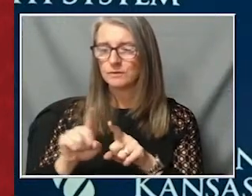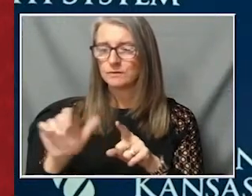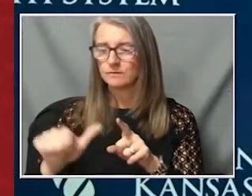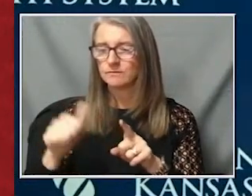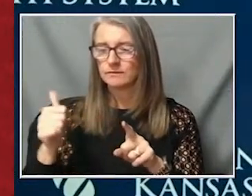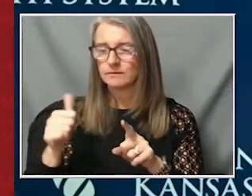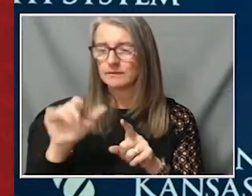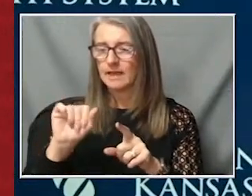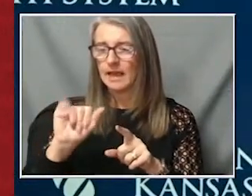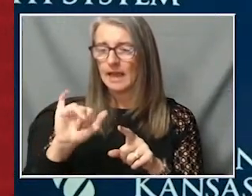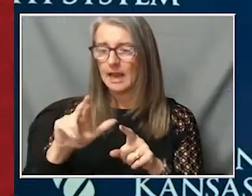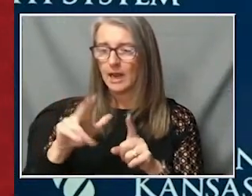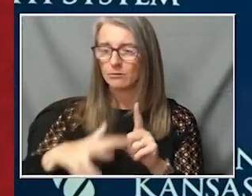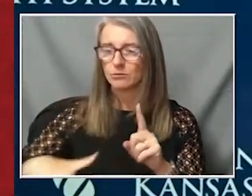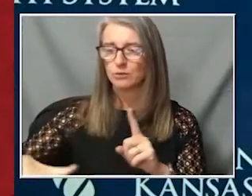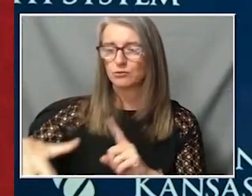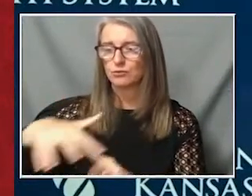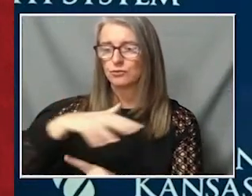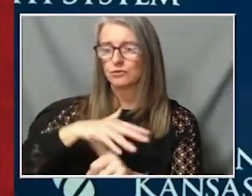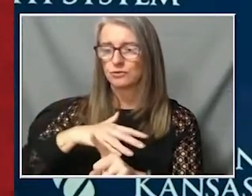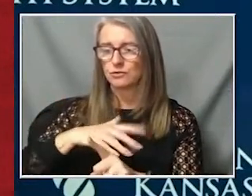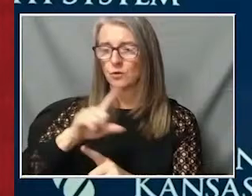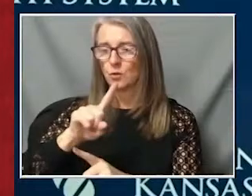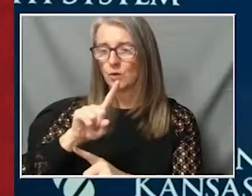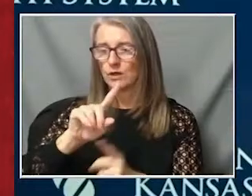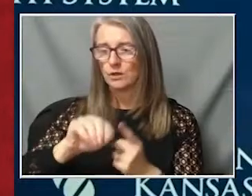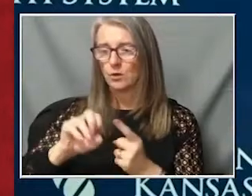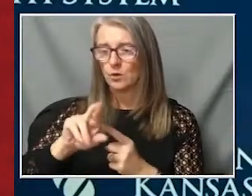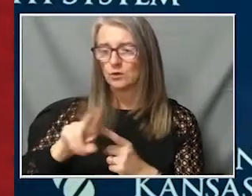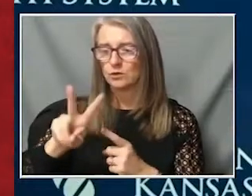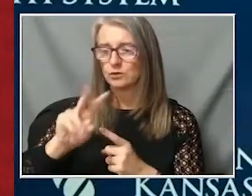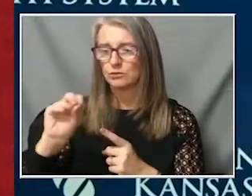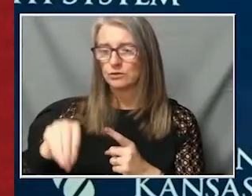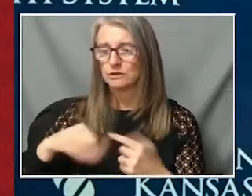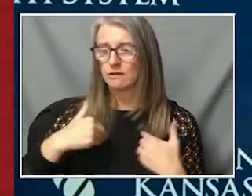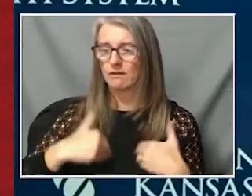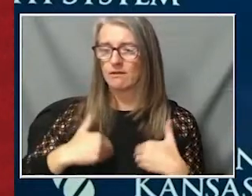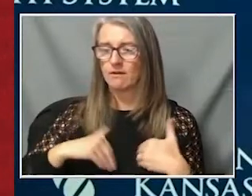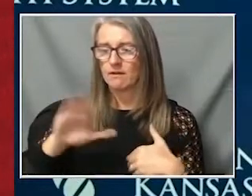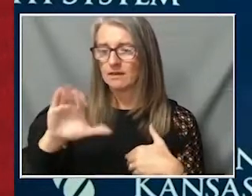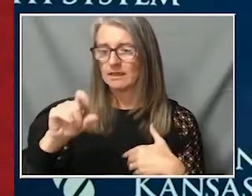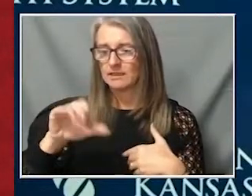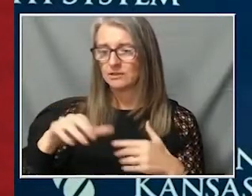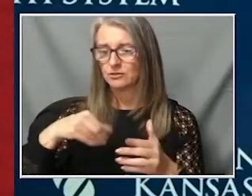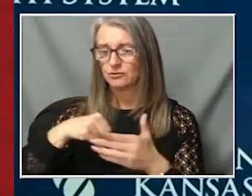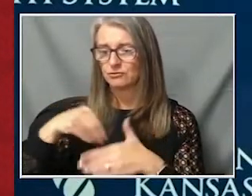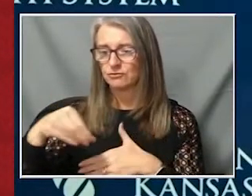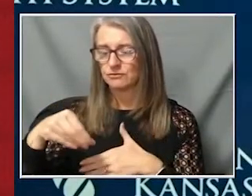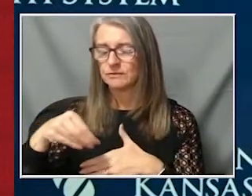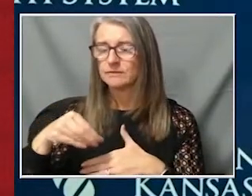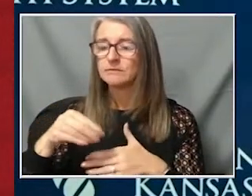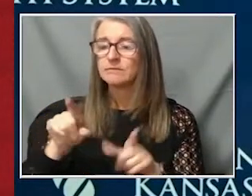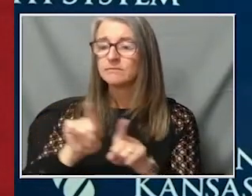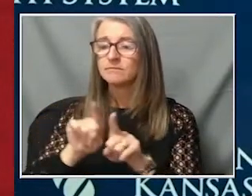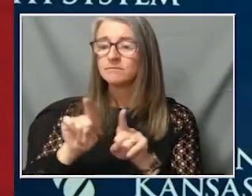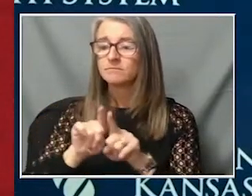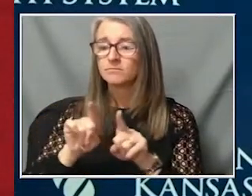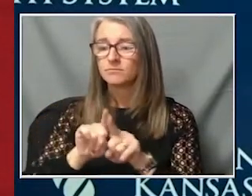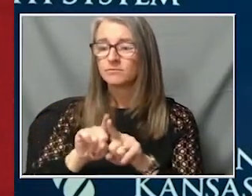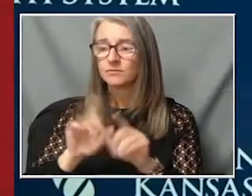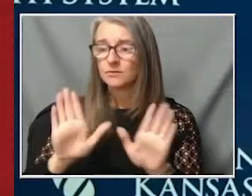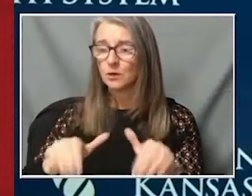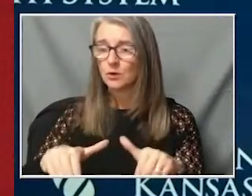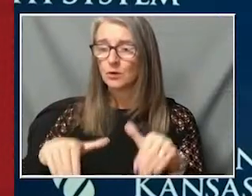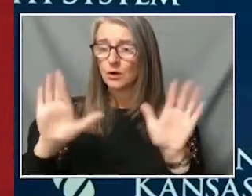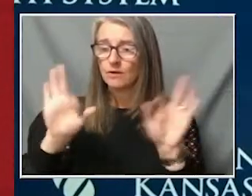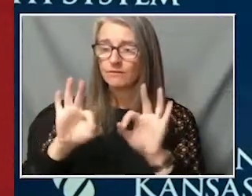pollution that probably represents 1 or 2% of lung cancers out there. And then, having grown up in a